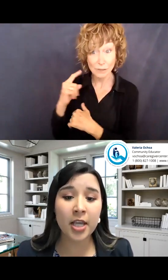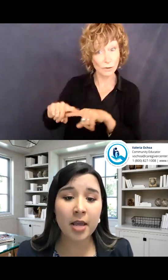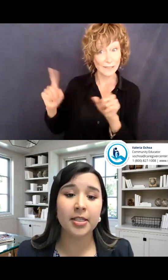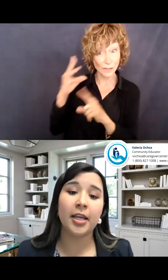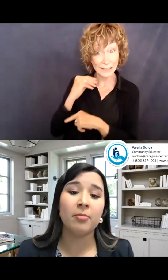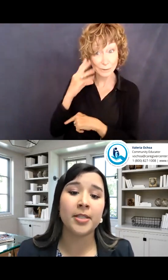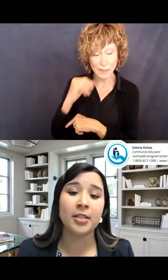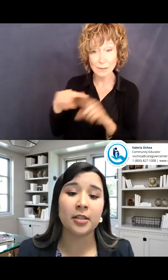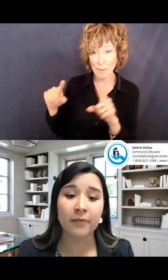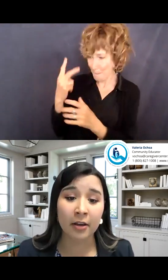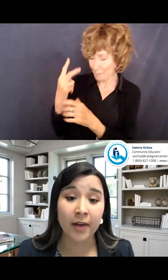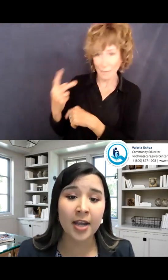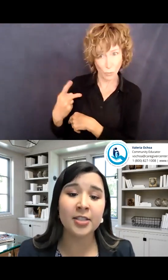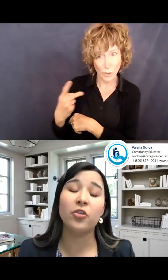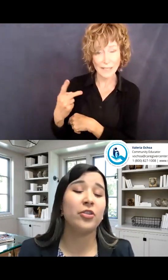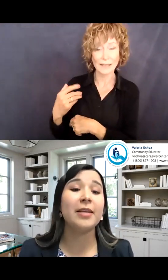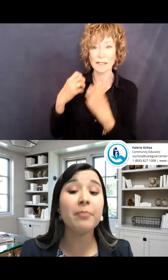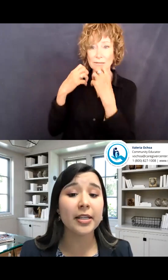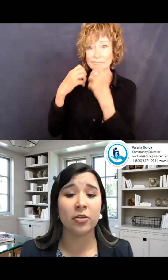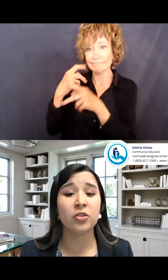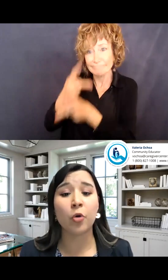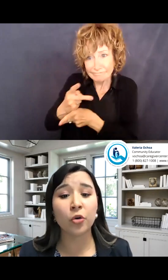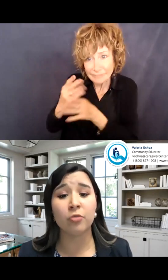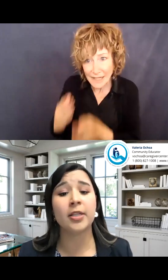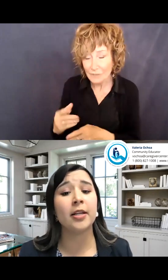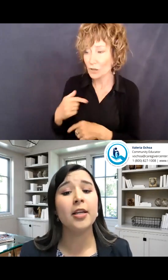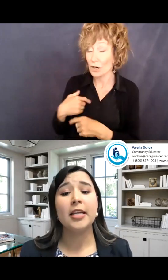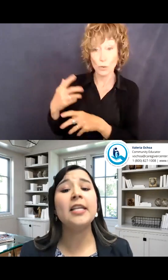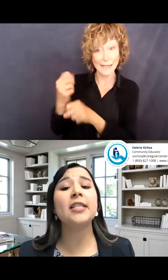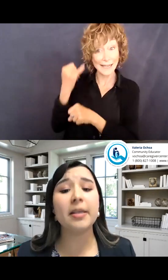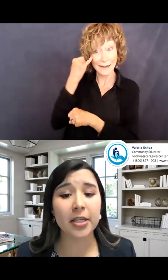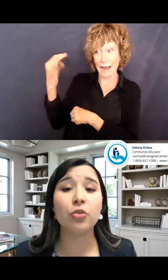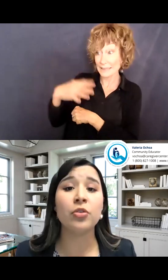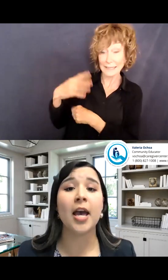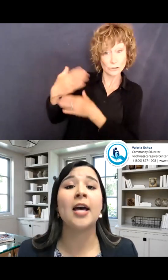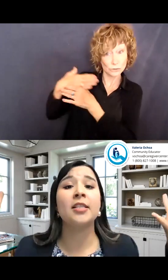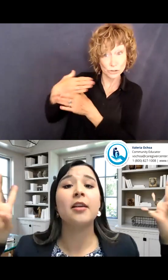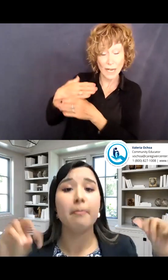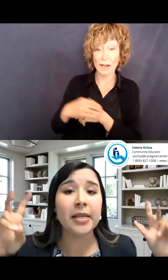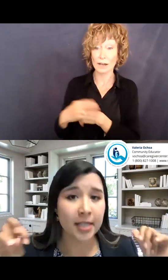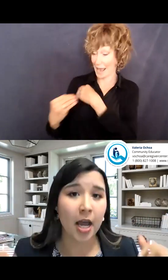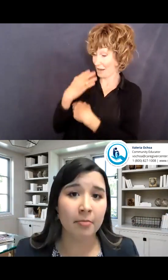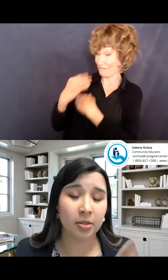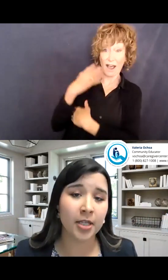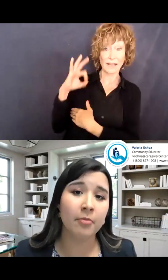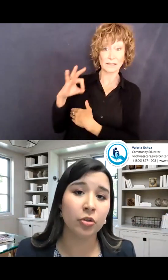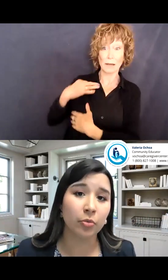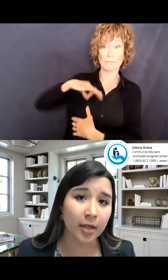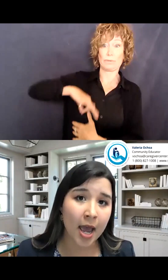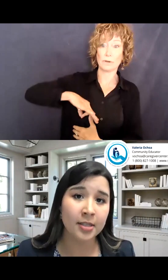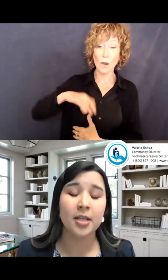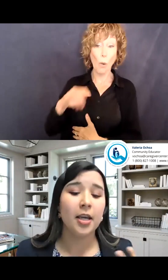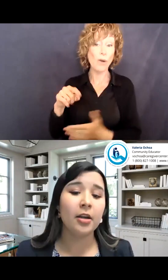some tips, they can obtain some advice, or simply the support groups can easily be used as me time, some time